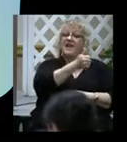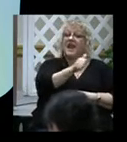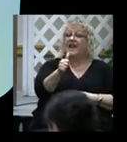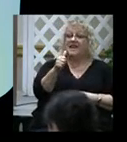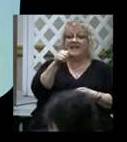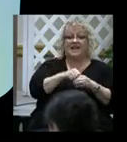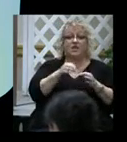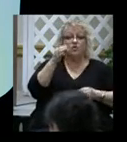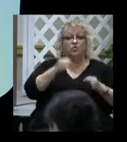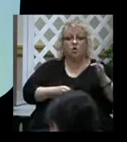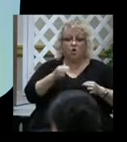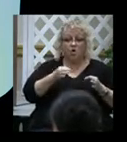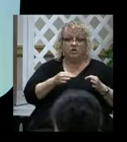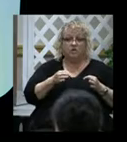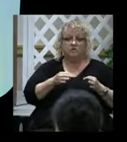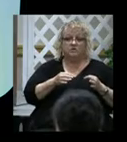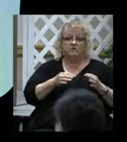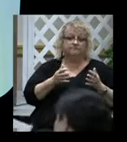way